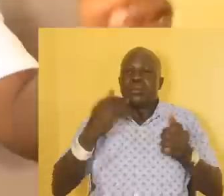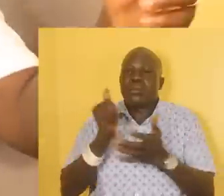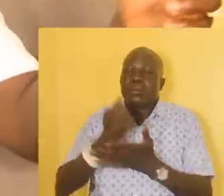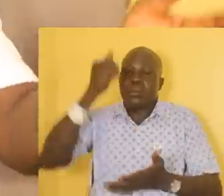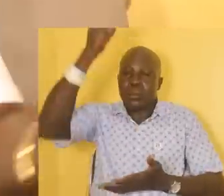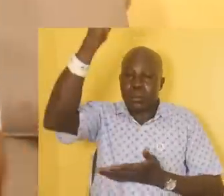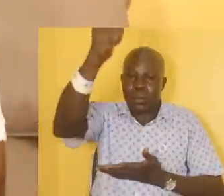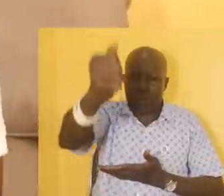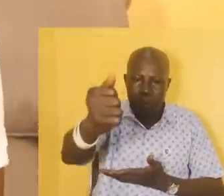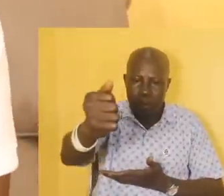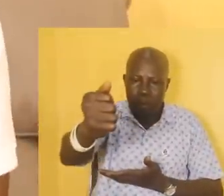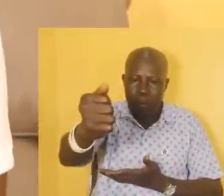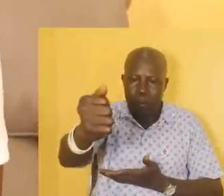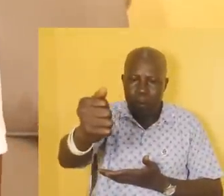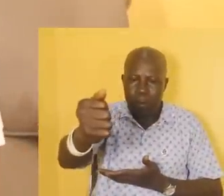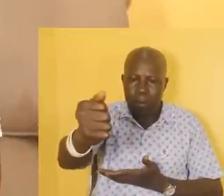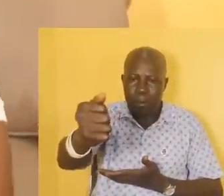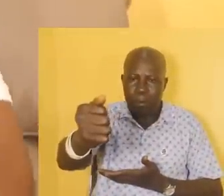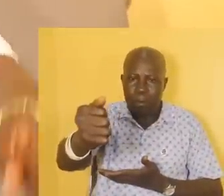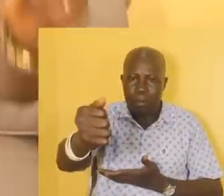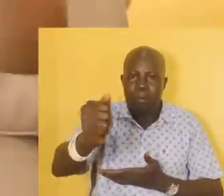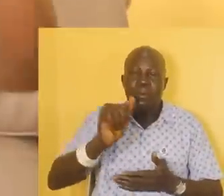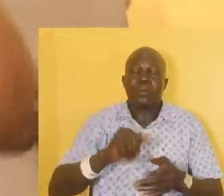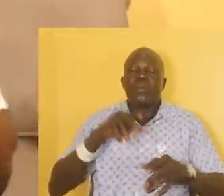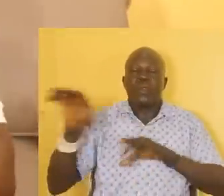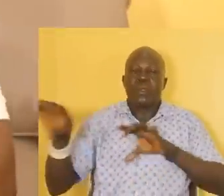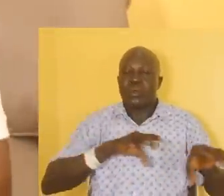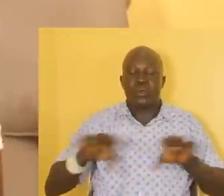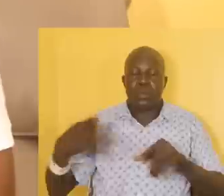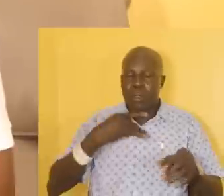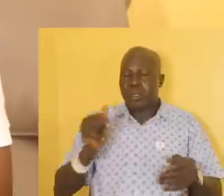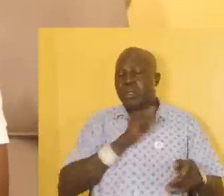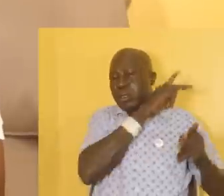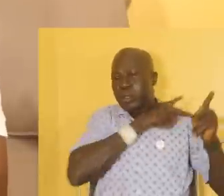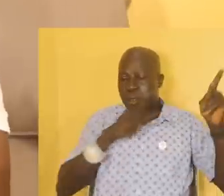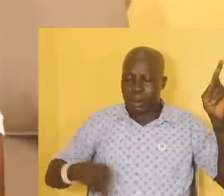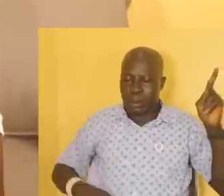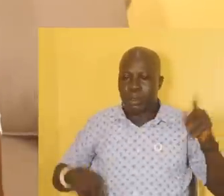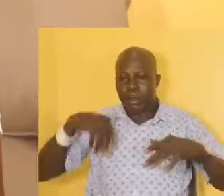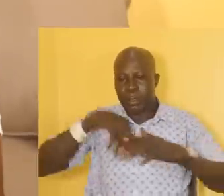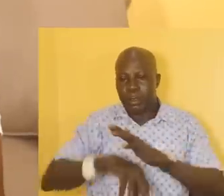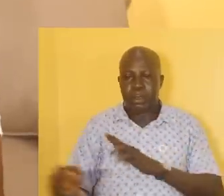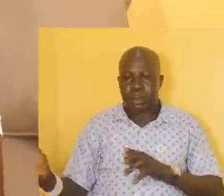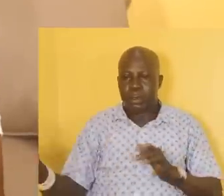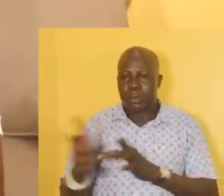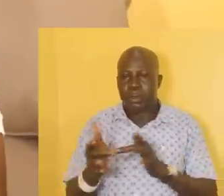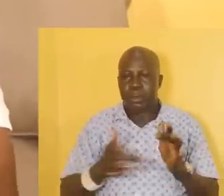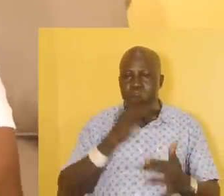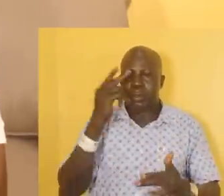amen. That authority will come to you. And you will reign as a king. Yes. In